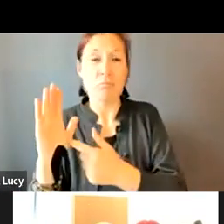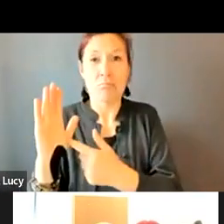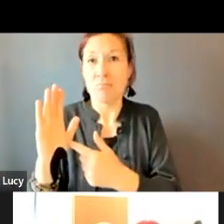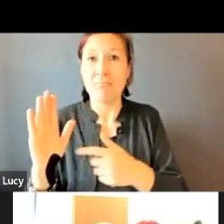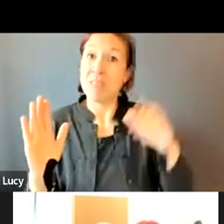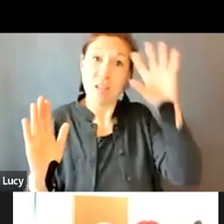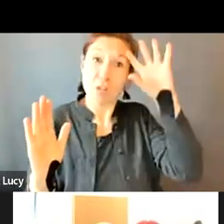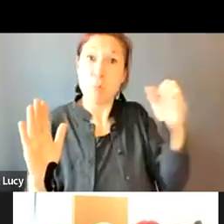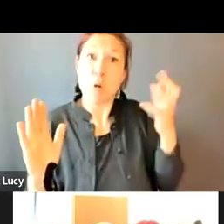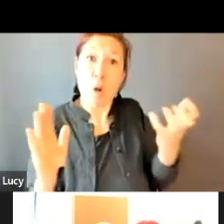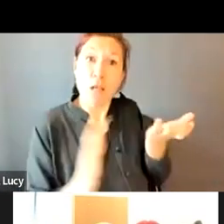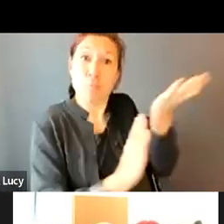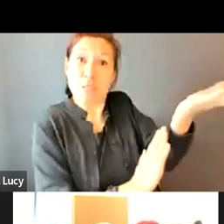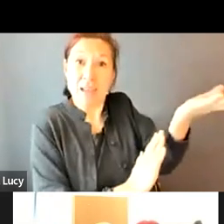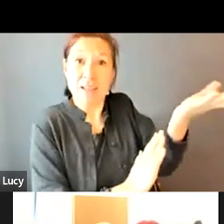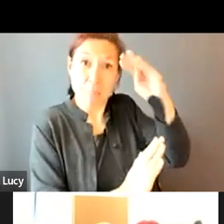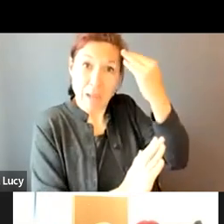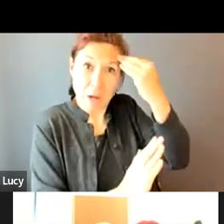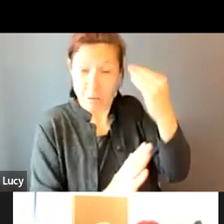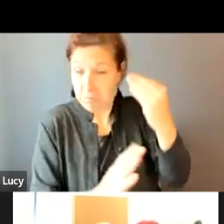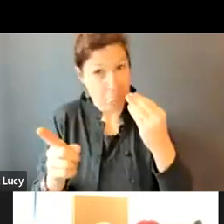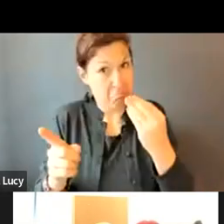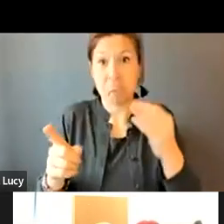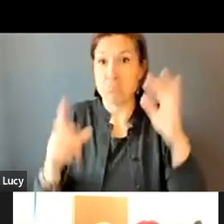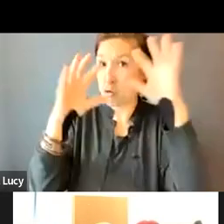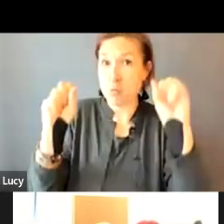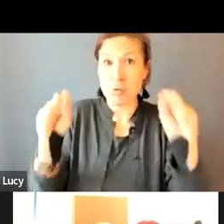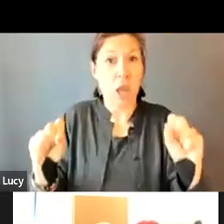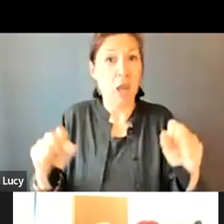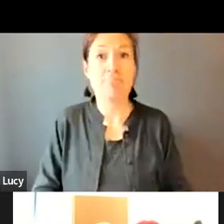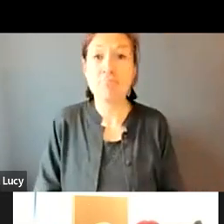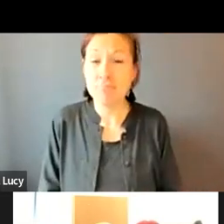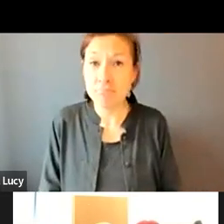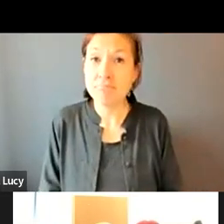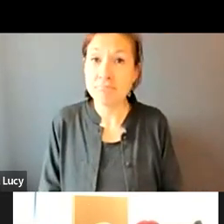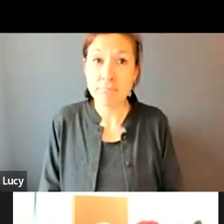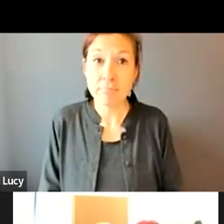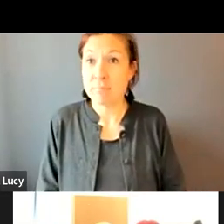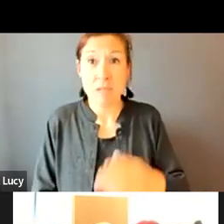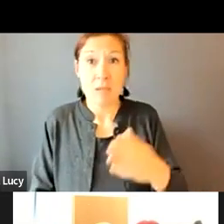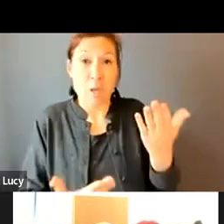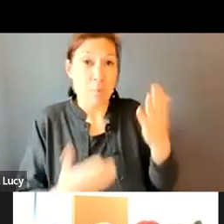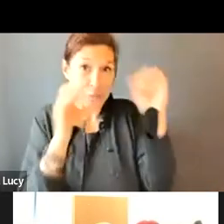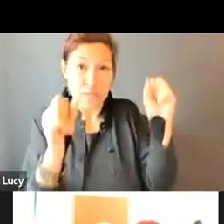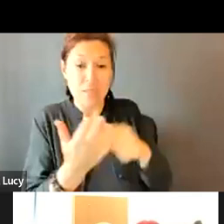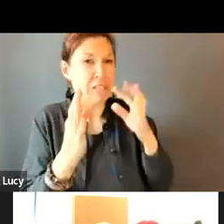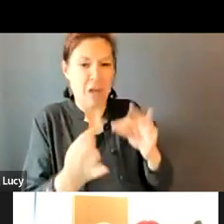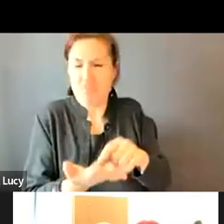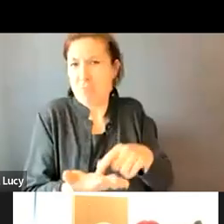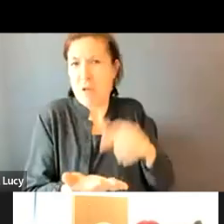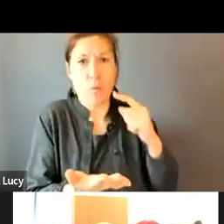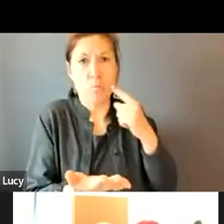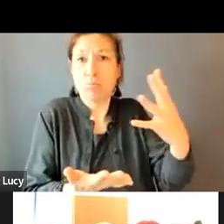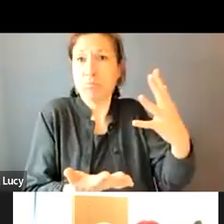point uh if we don't vote today the budget will be submitted anyway but it will rest